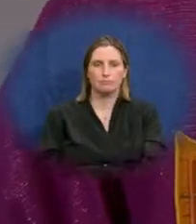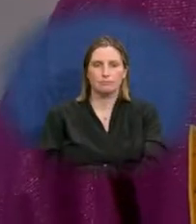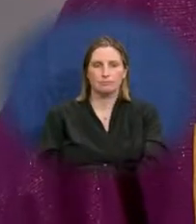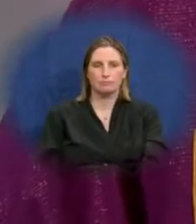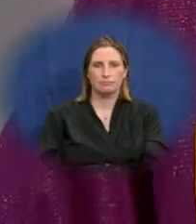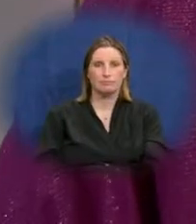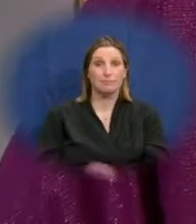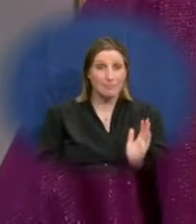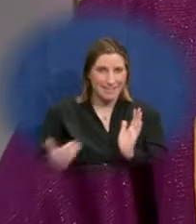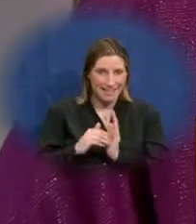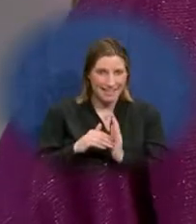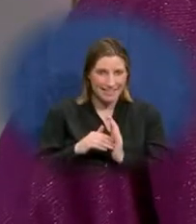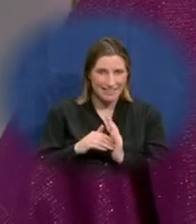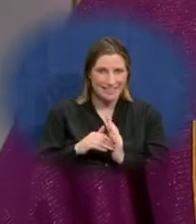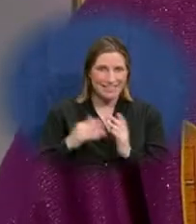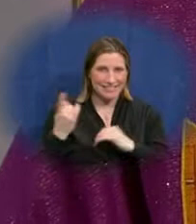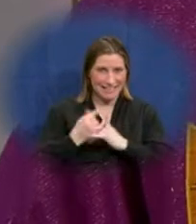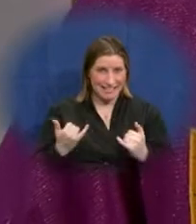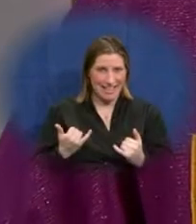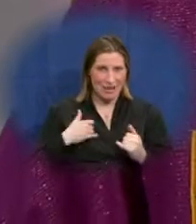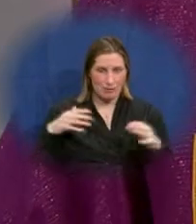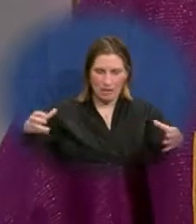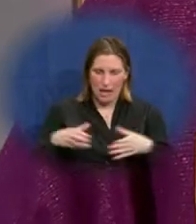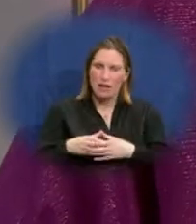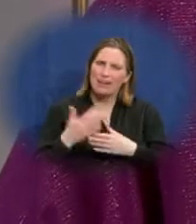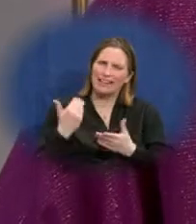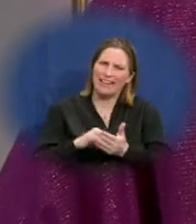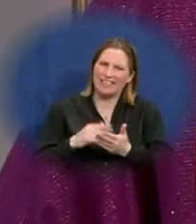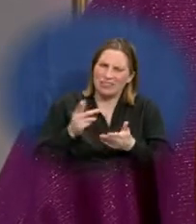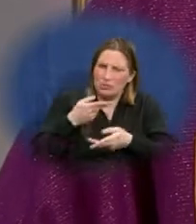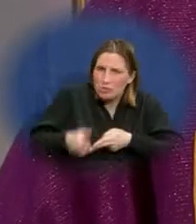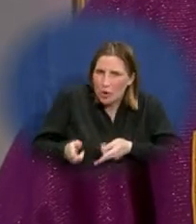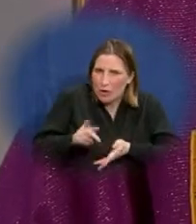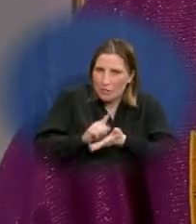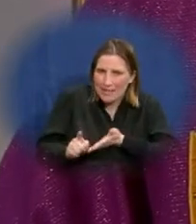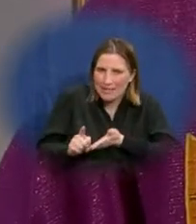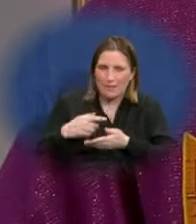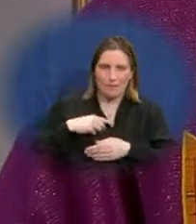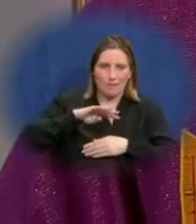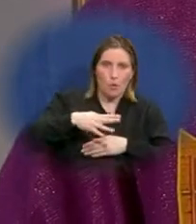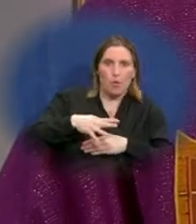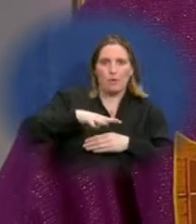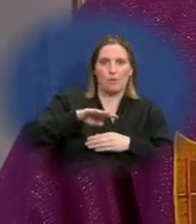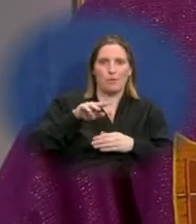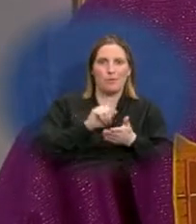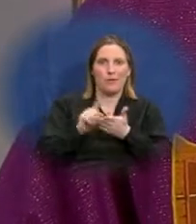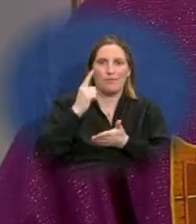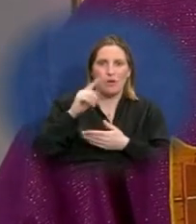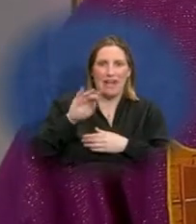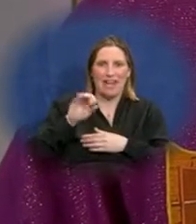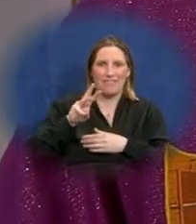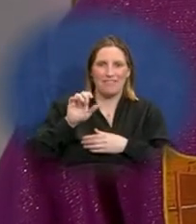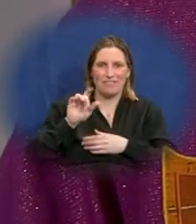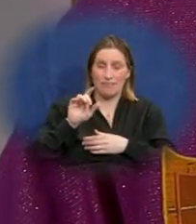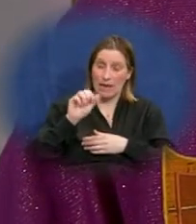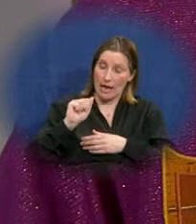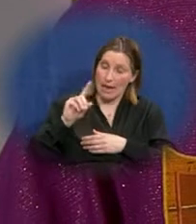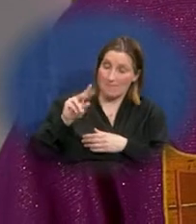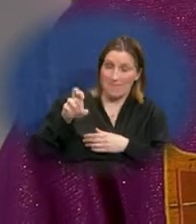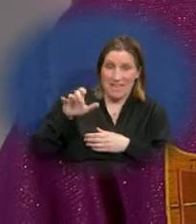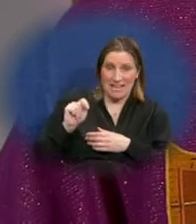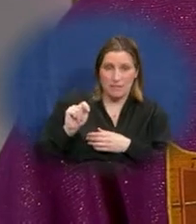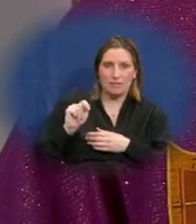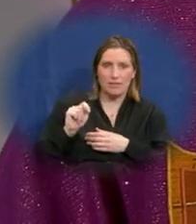So again, as we gather on this very short week of the fourth week of Advent, it is just in a few days that we